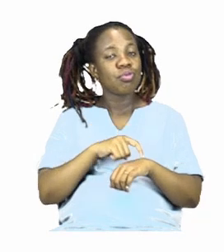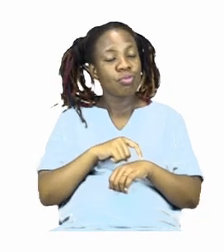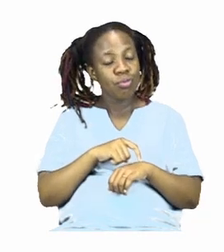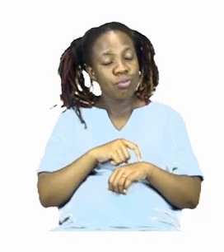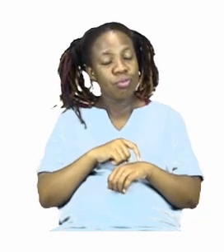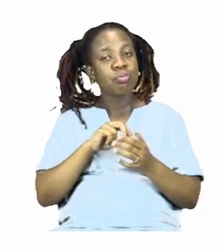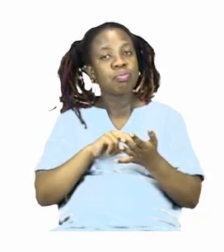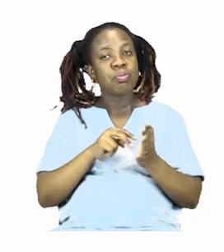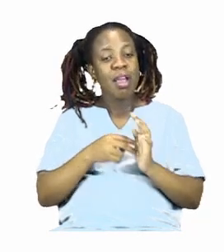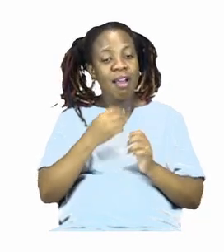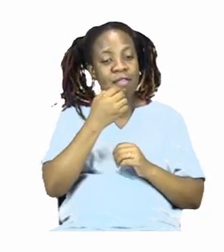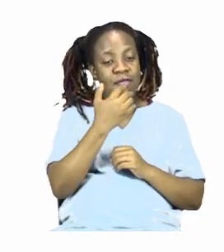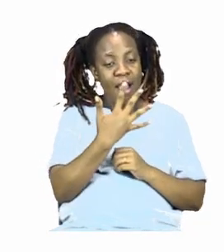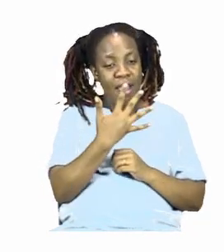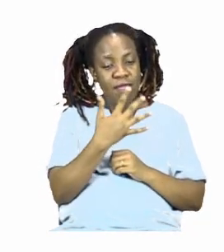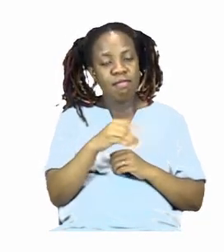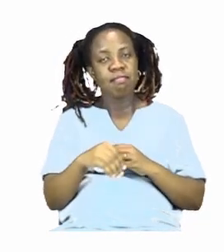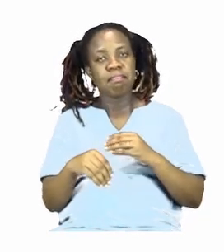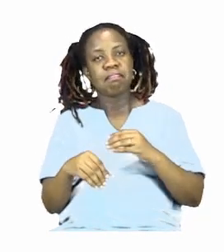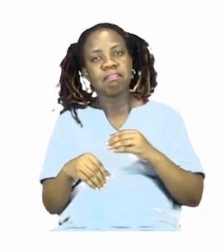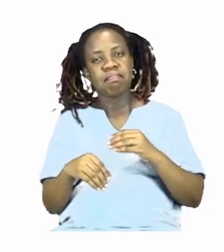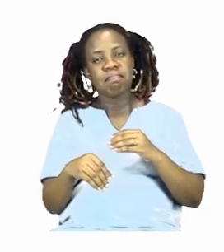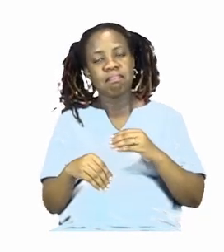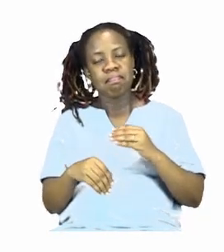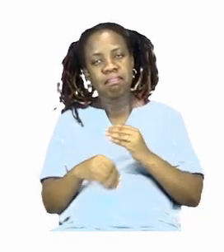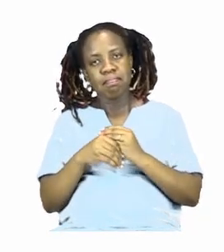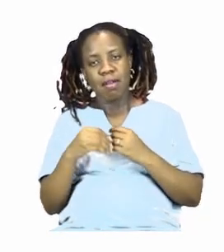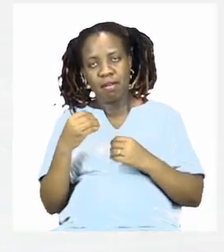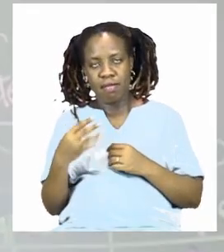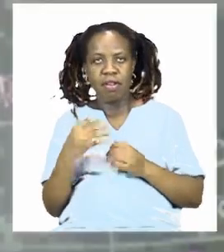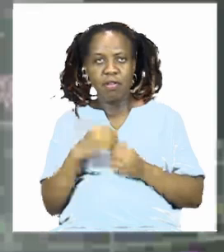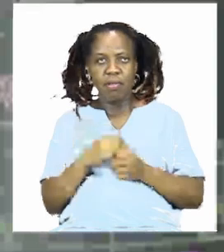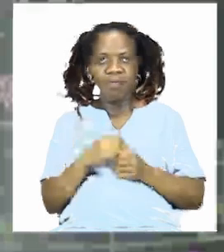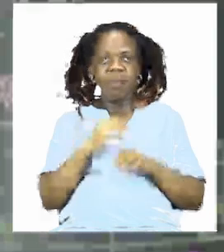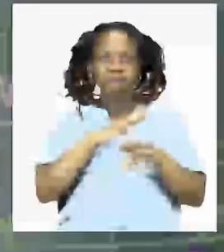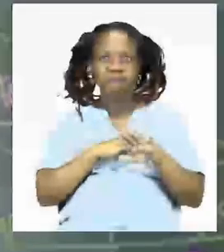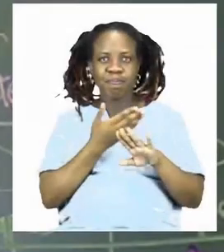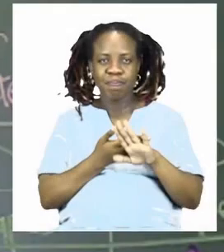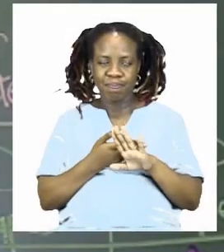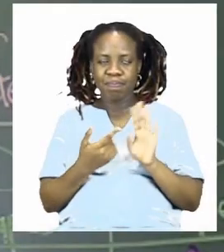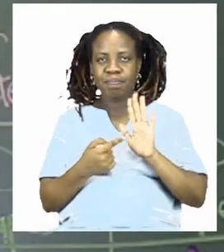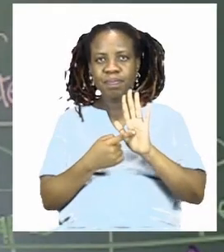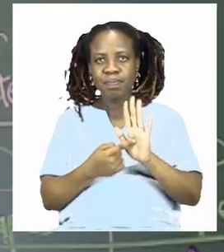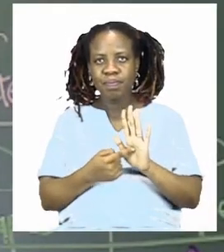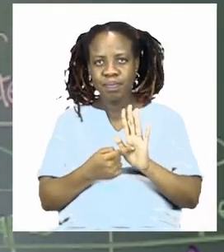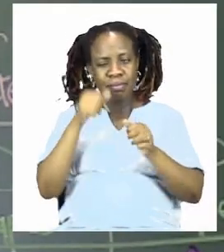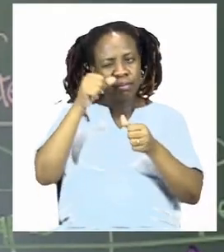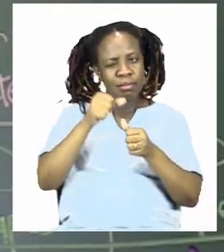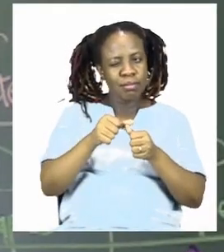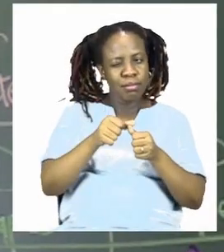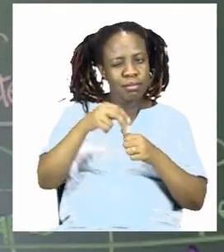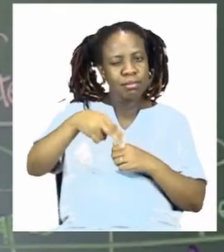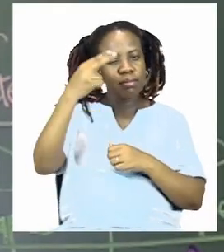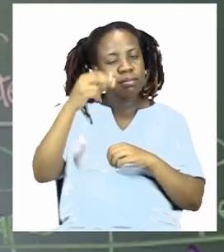on the board, I did one example for you once again. Remember here we said the height is 7 and the